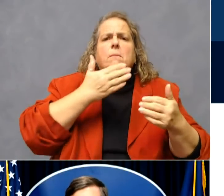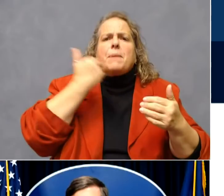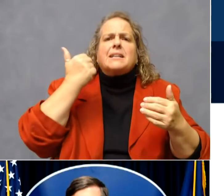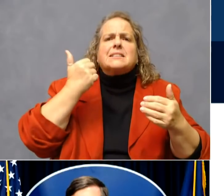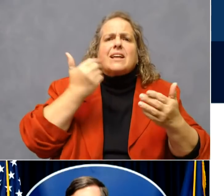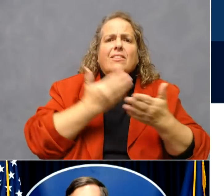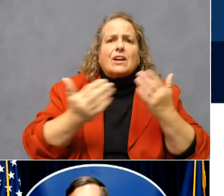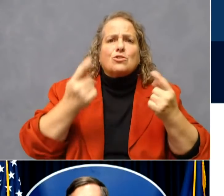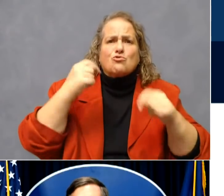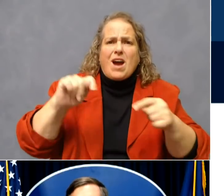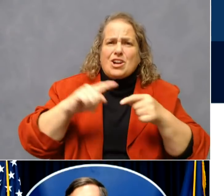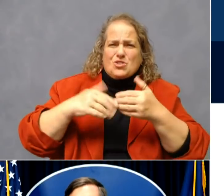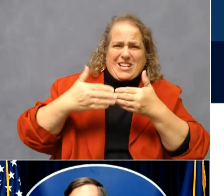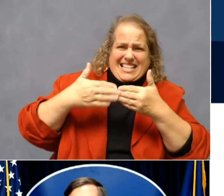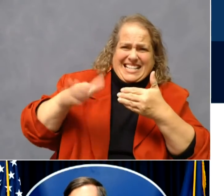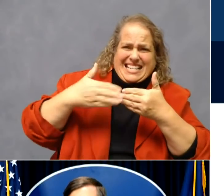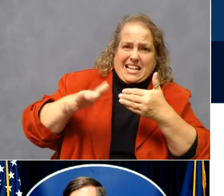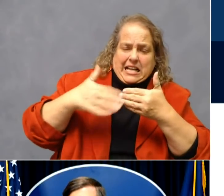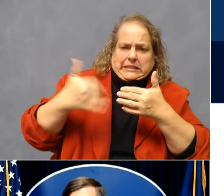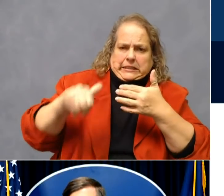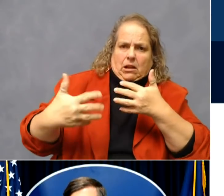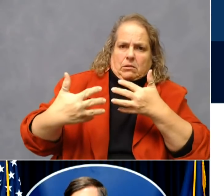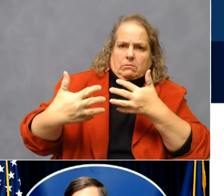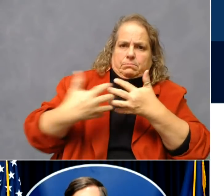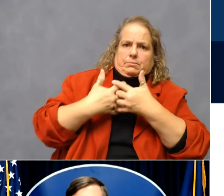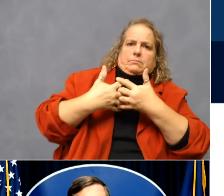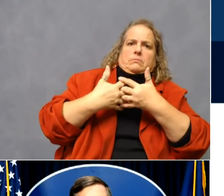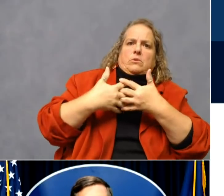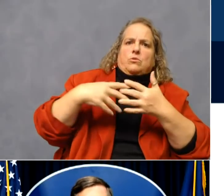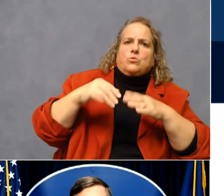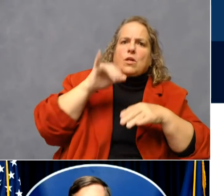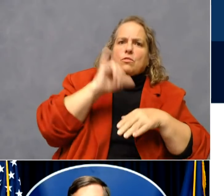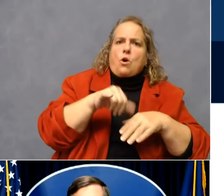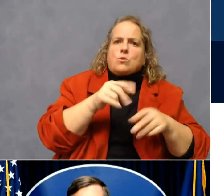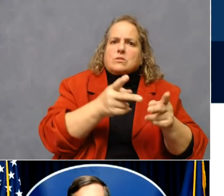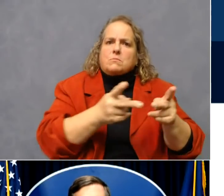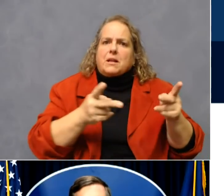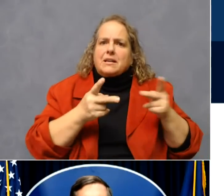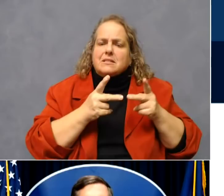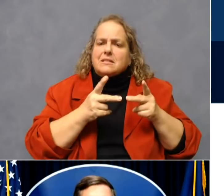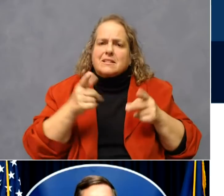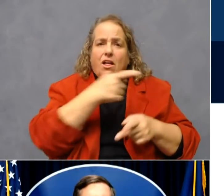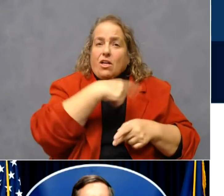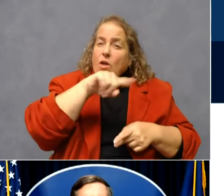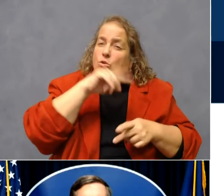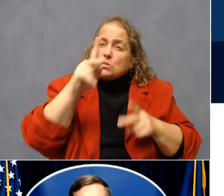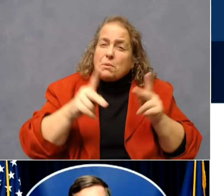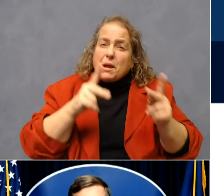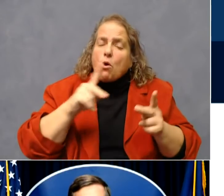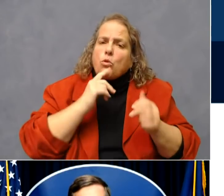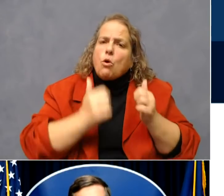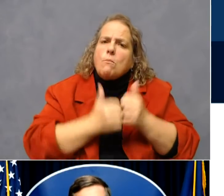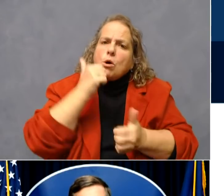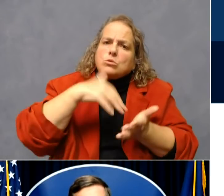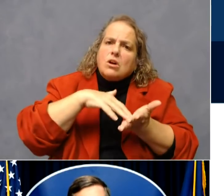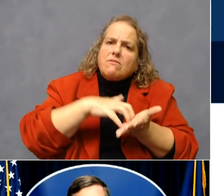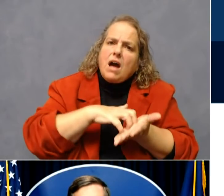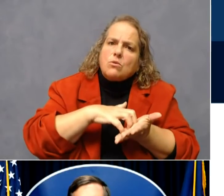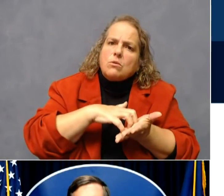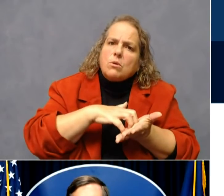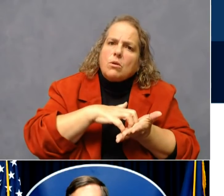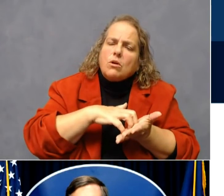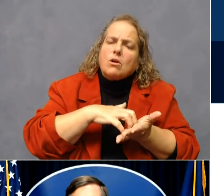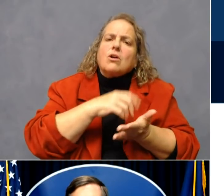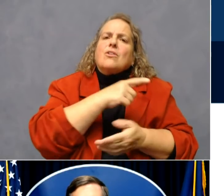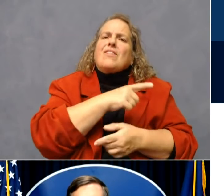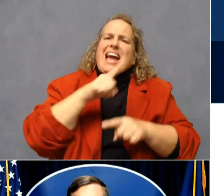facilities. So those that are in there that are most vulnerable, that are most likely to lose their battle with COVID, are counting on us, each and